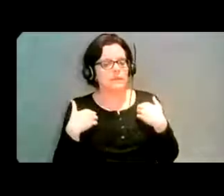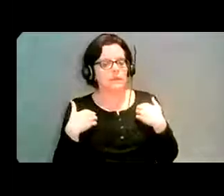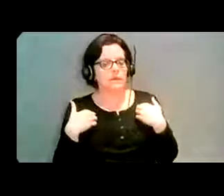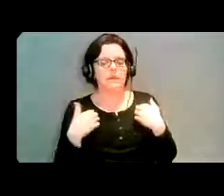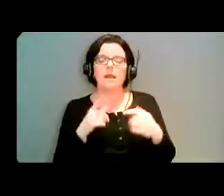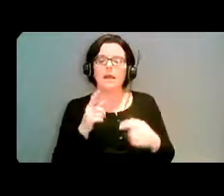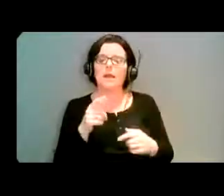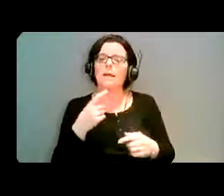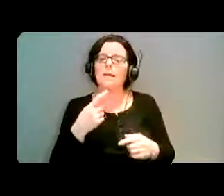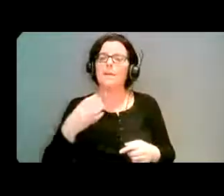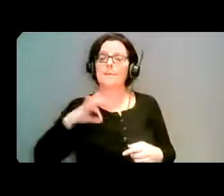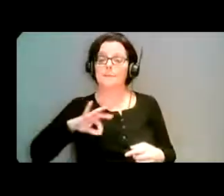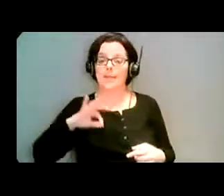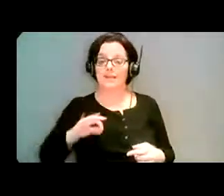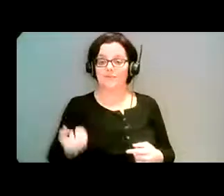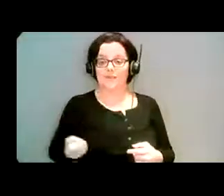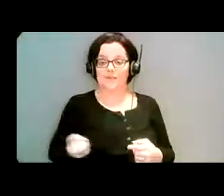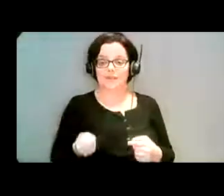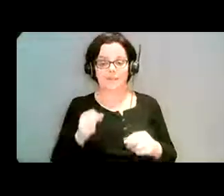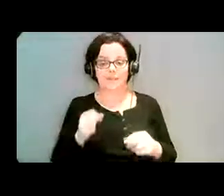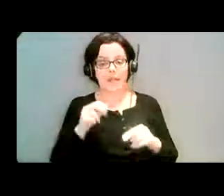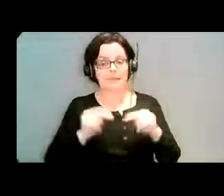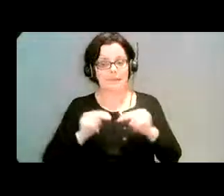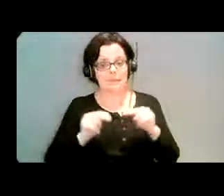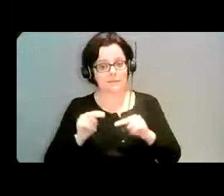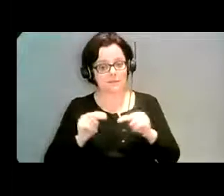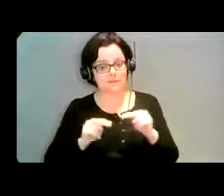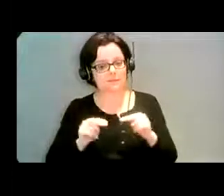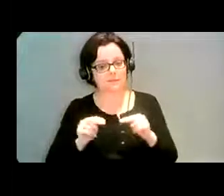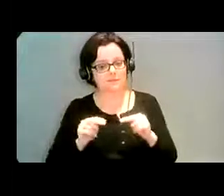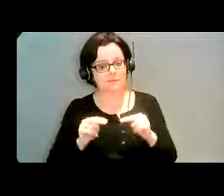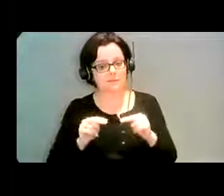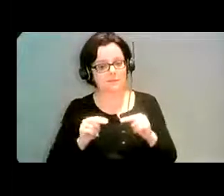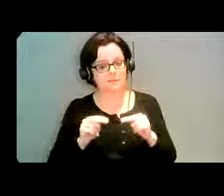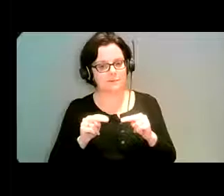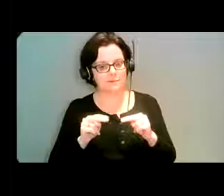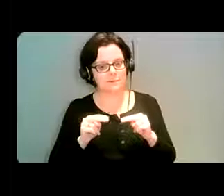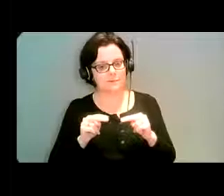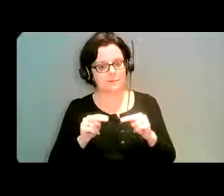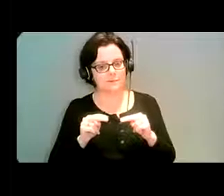like with benefits assessments, for example, there is like specific